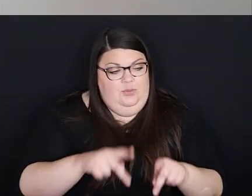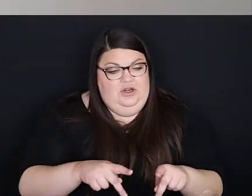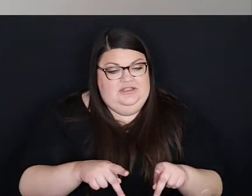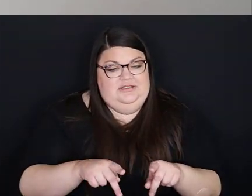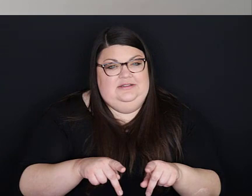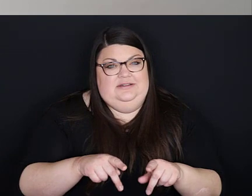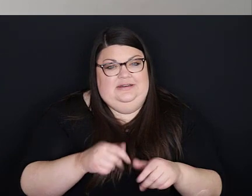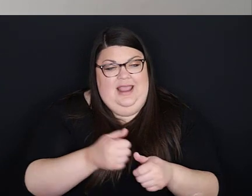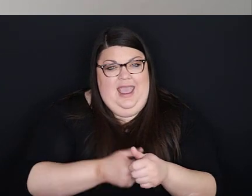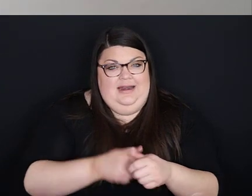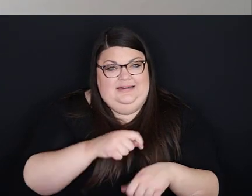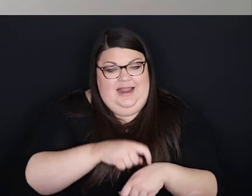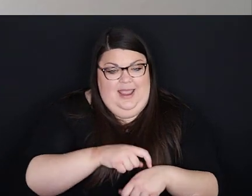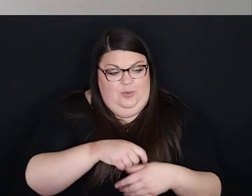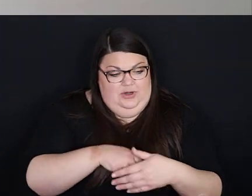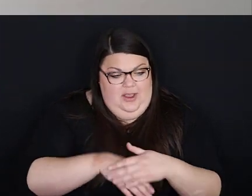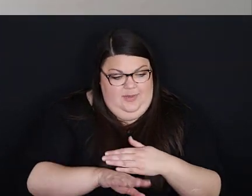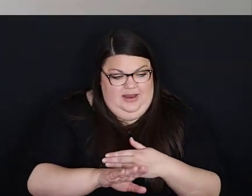time would come in,